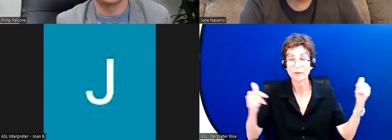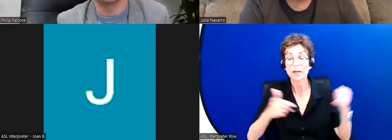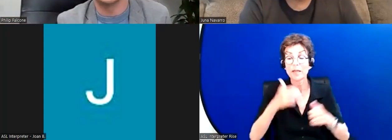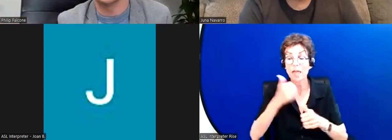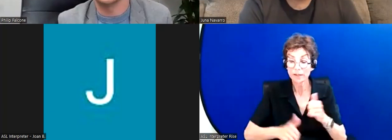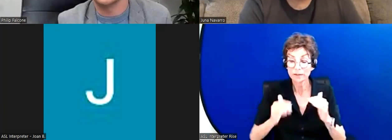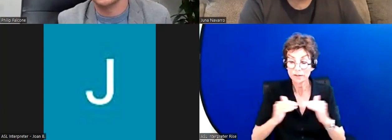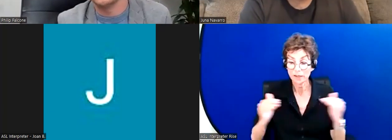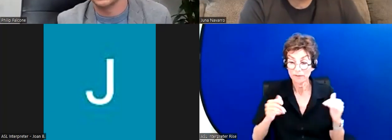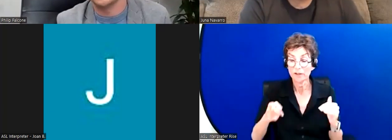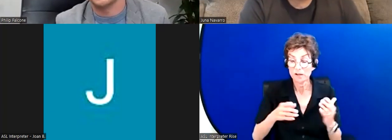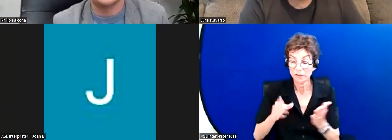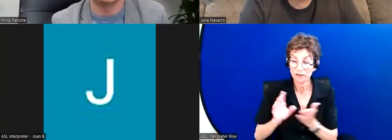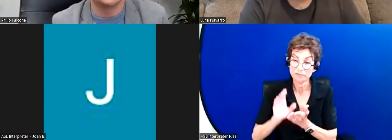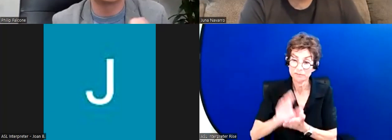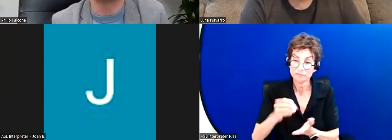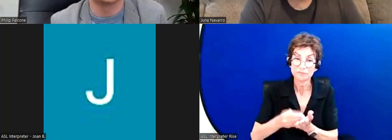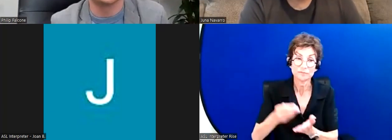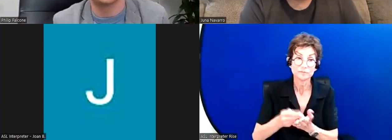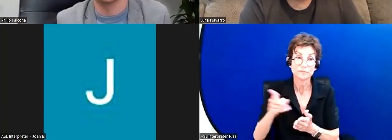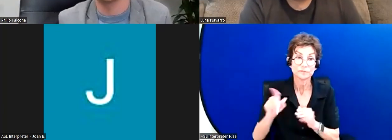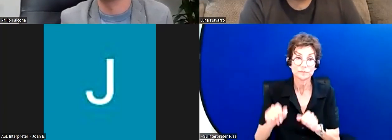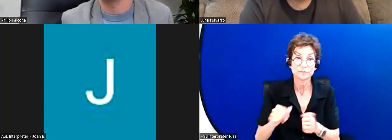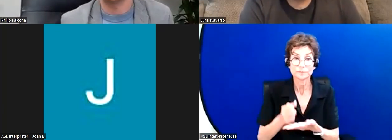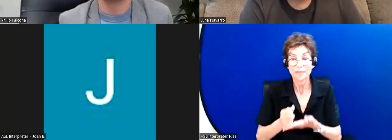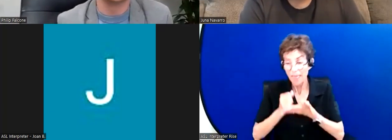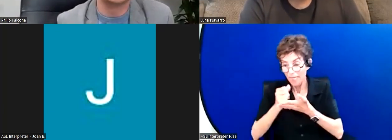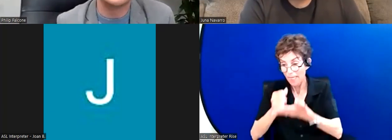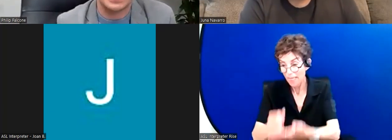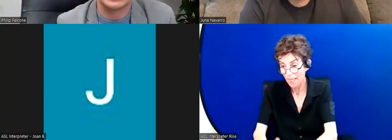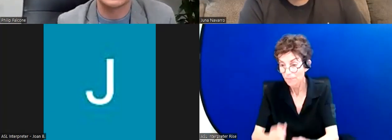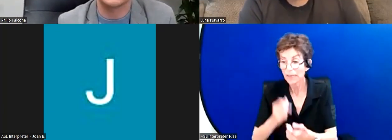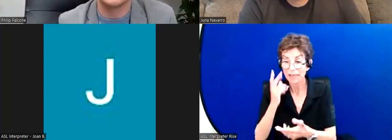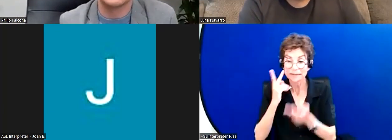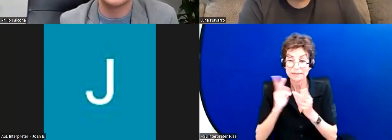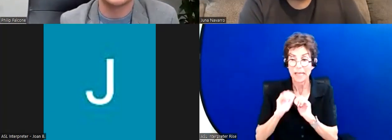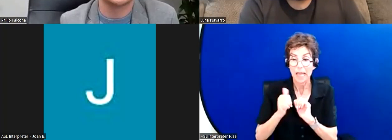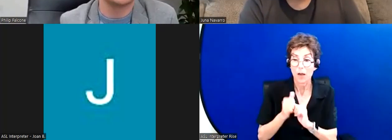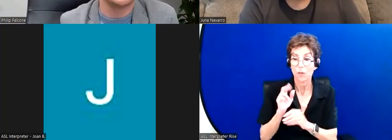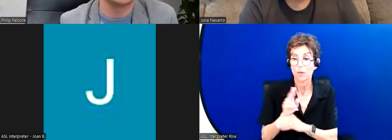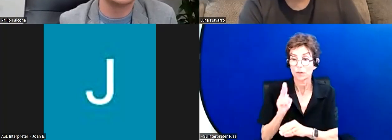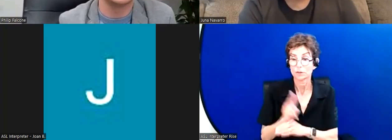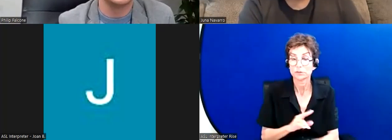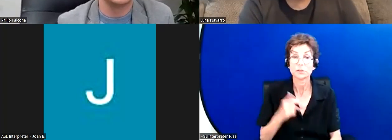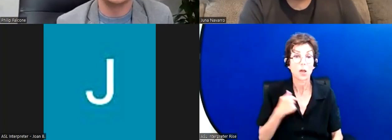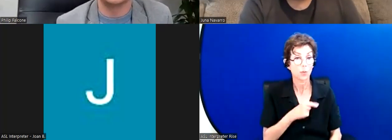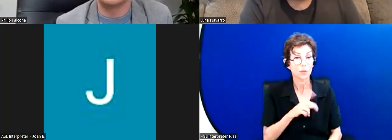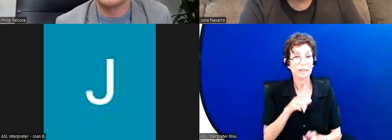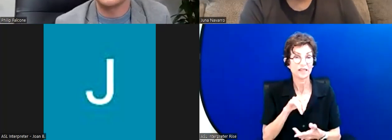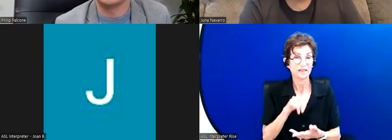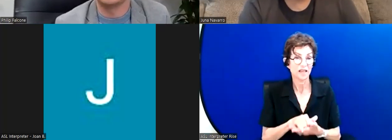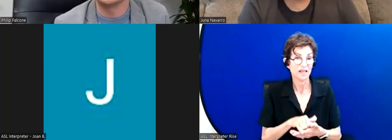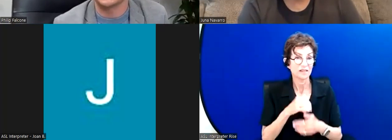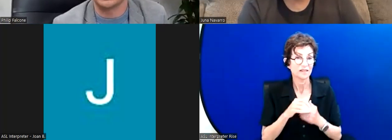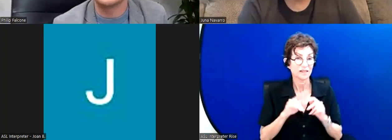if you gave money to, you could, help, and you could see what it would go towards. And so we did that, and that's what kicked off our funding.